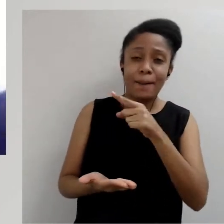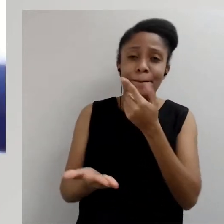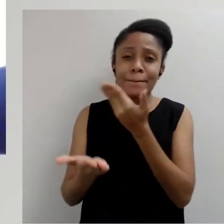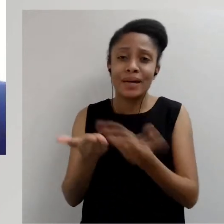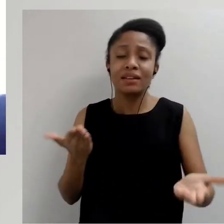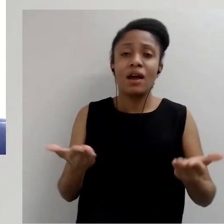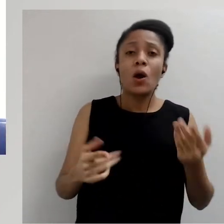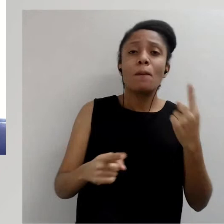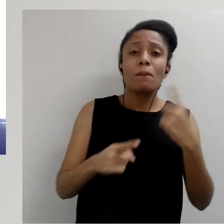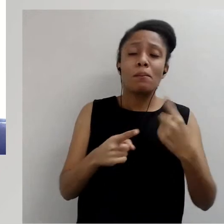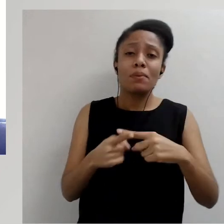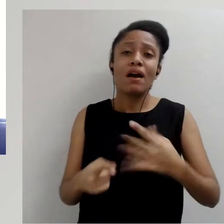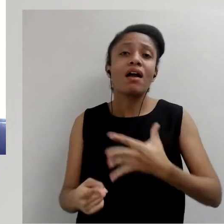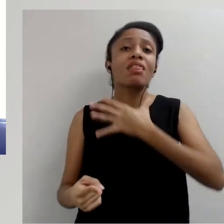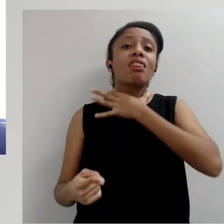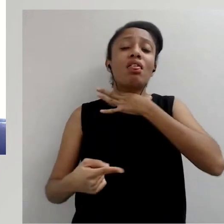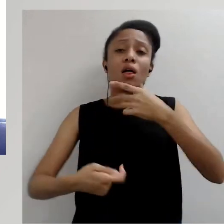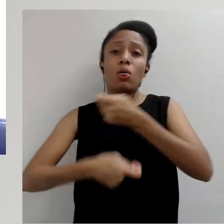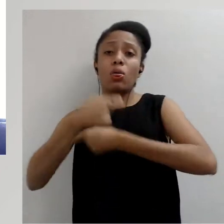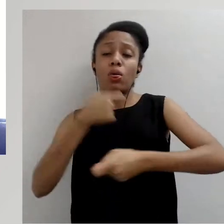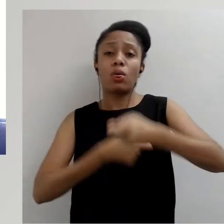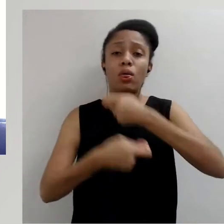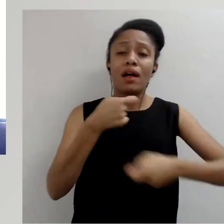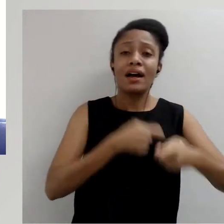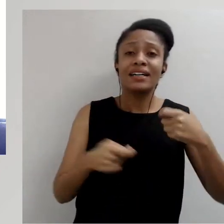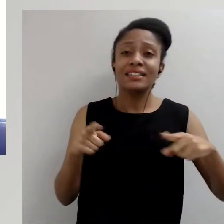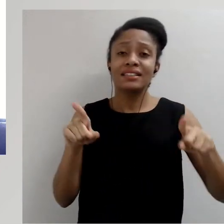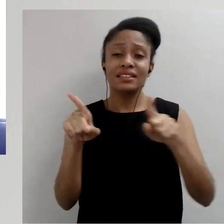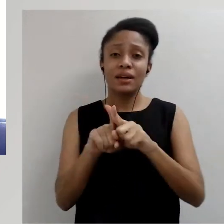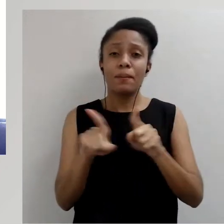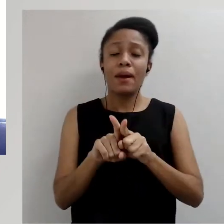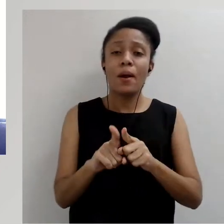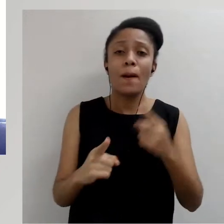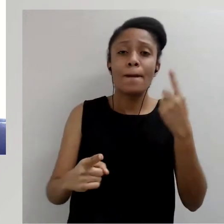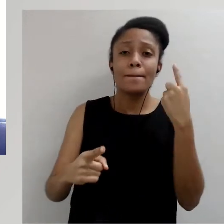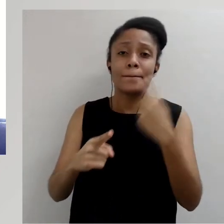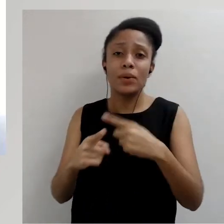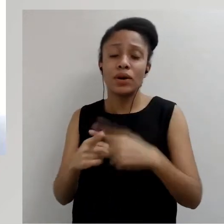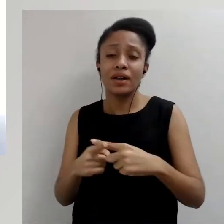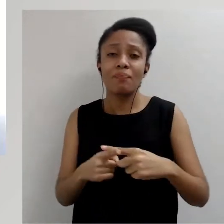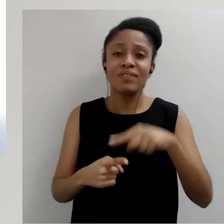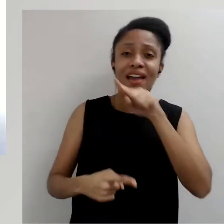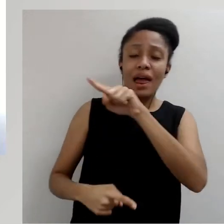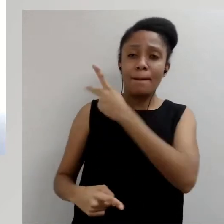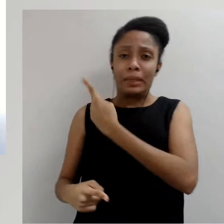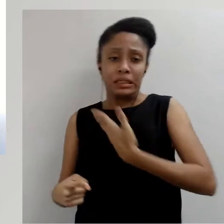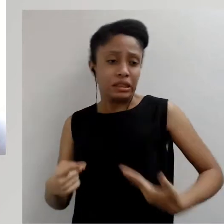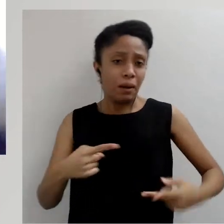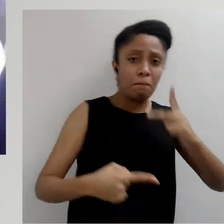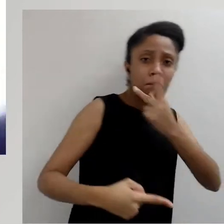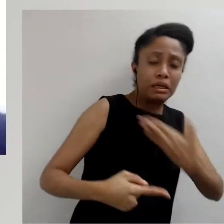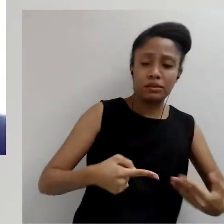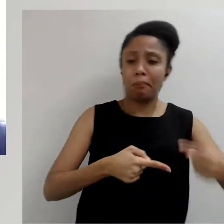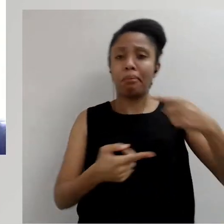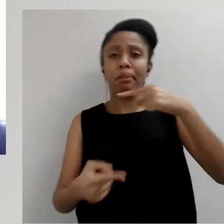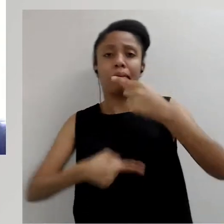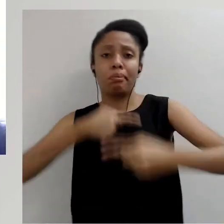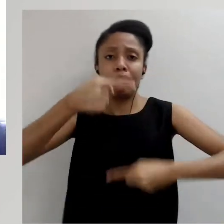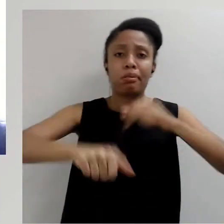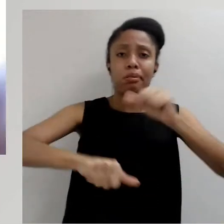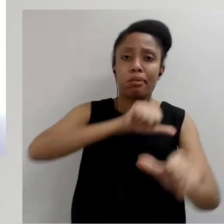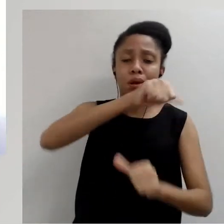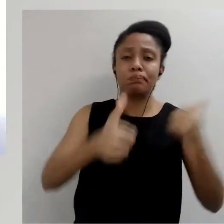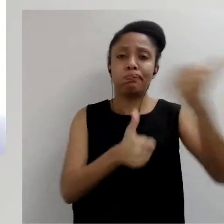space lost was due to the economical crisis, the national economic crisis, the